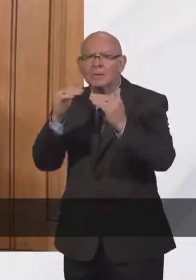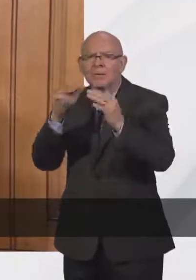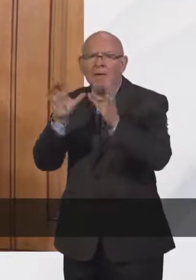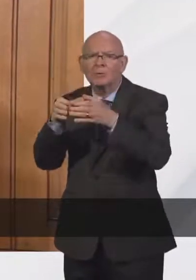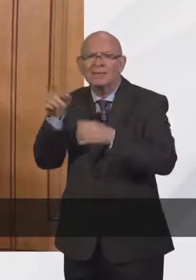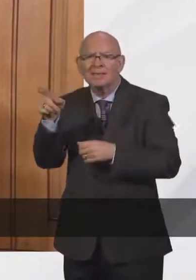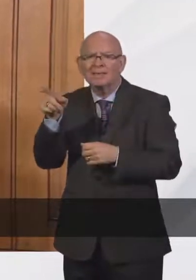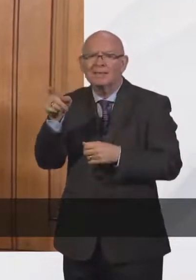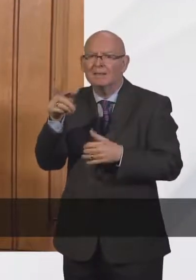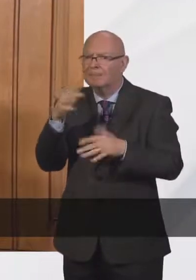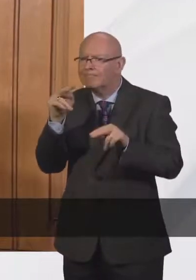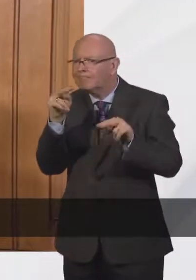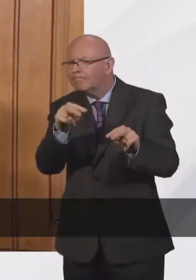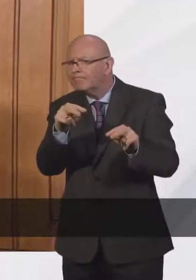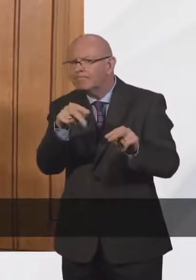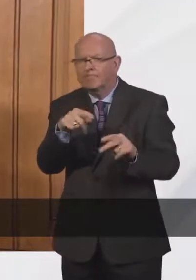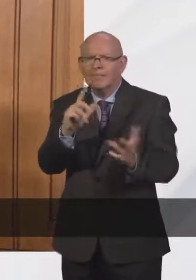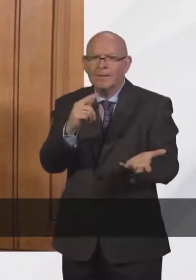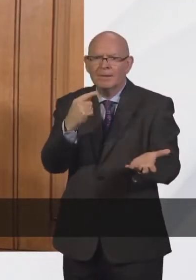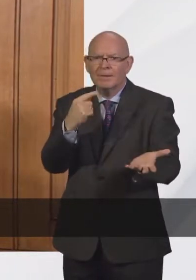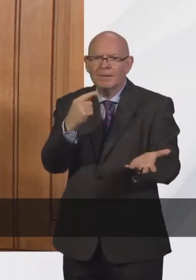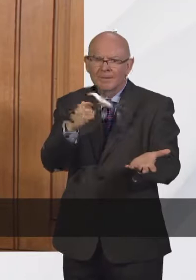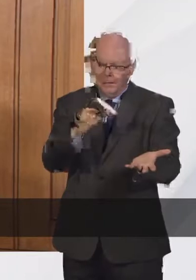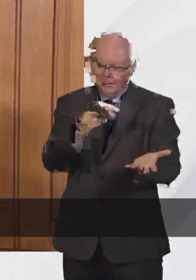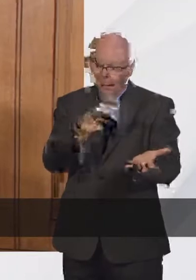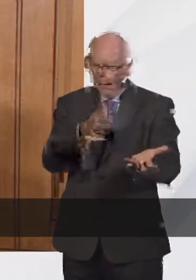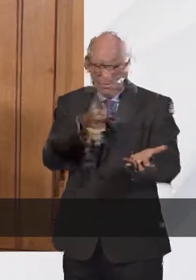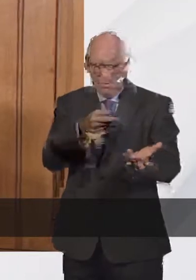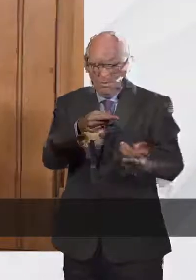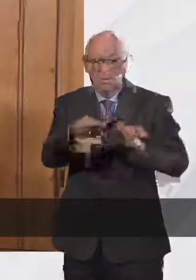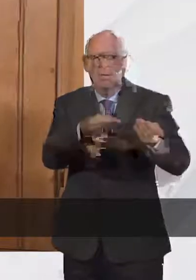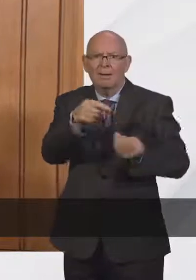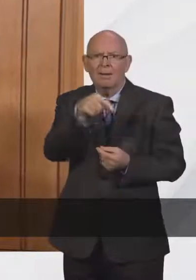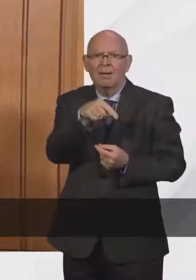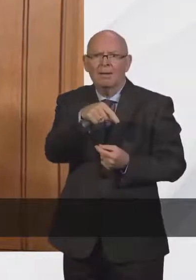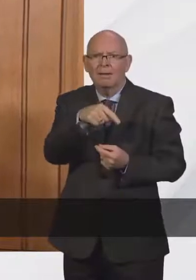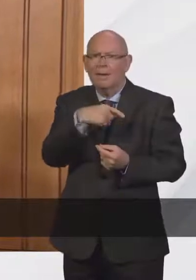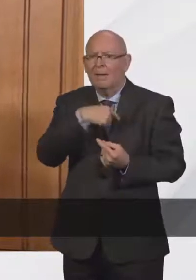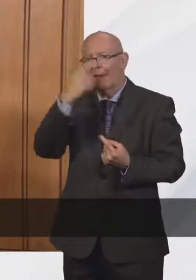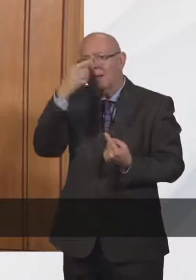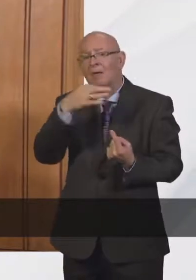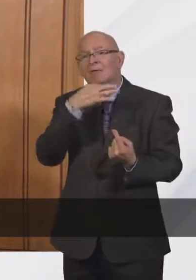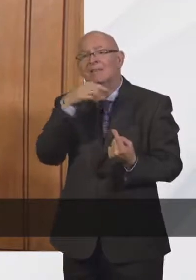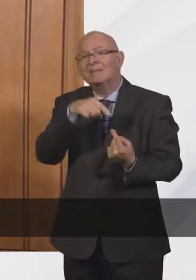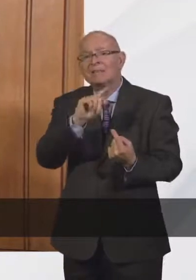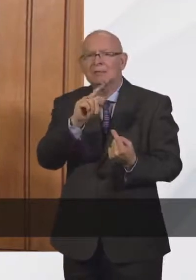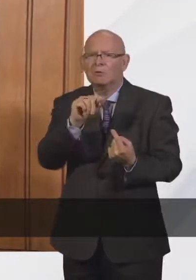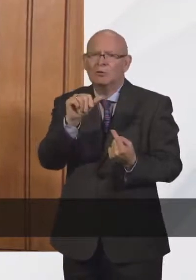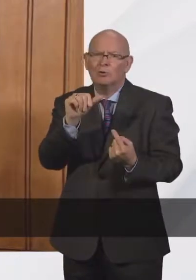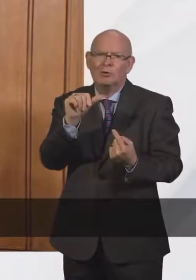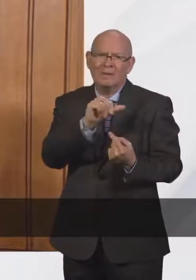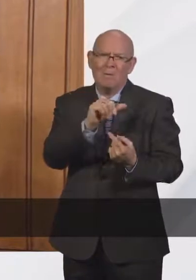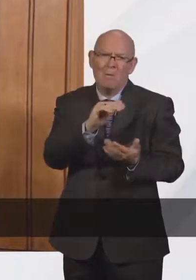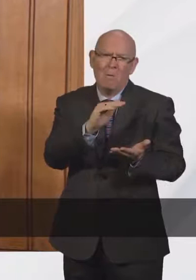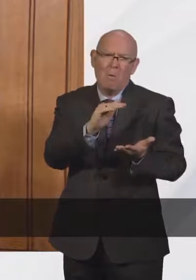in which this takes place is. And several features perhaps, and Chris may want to say more about meat